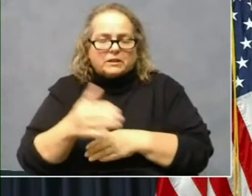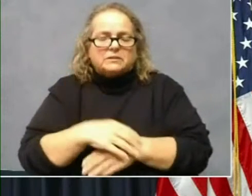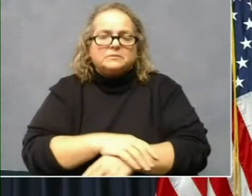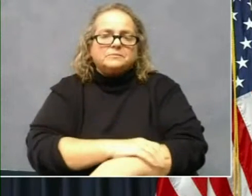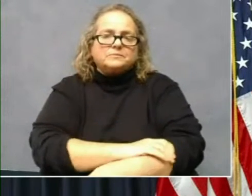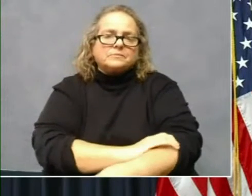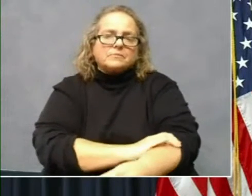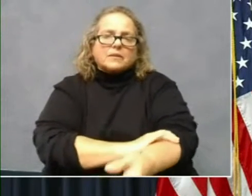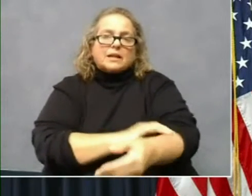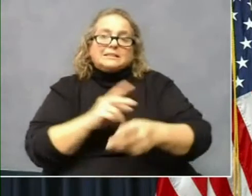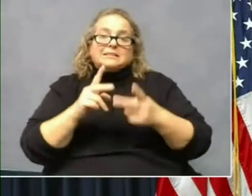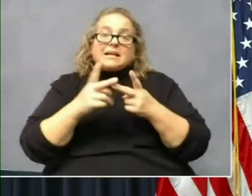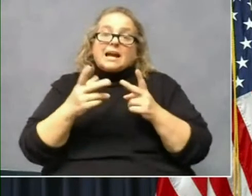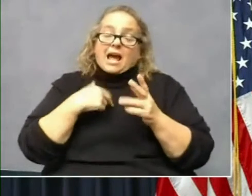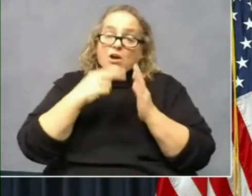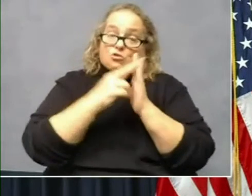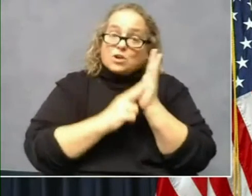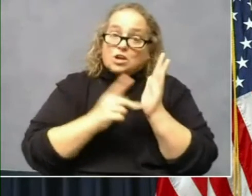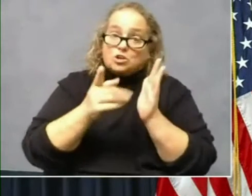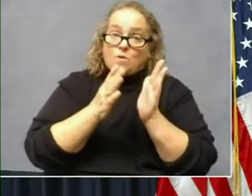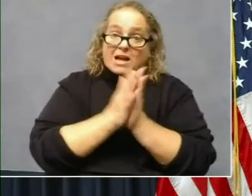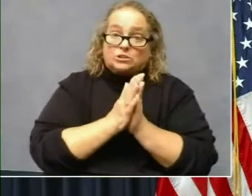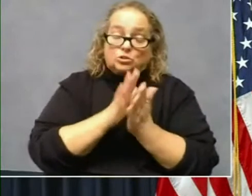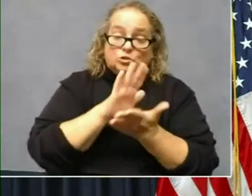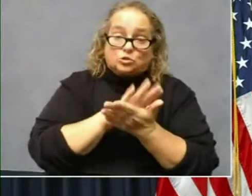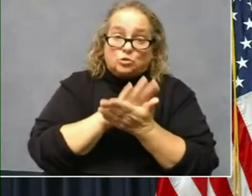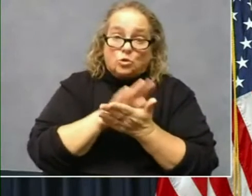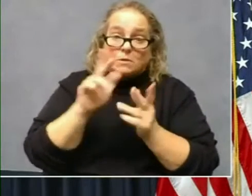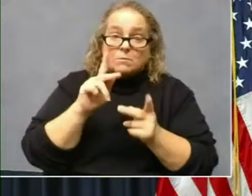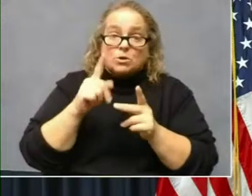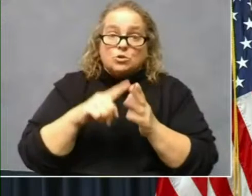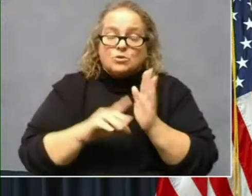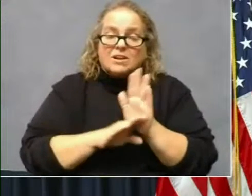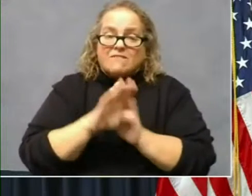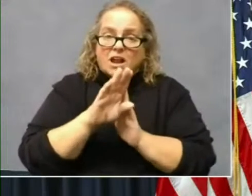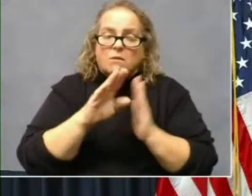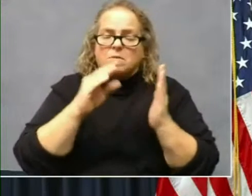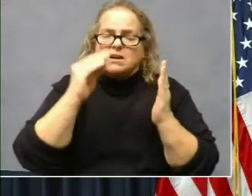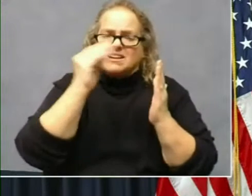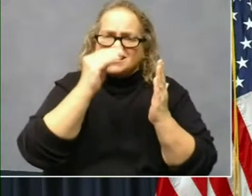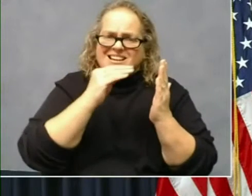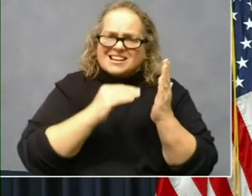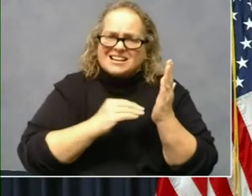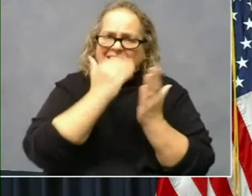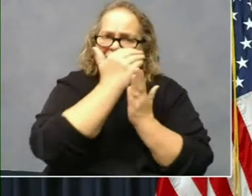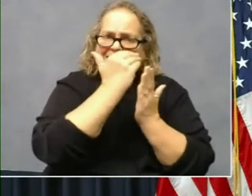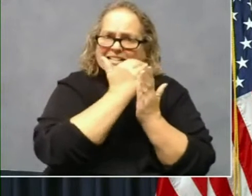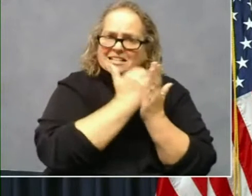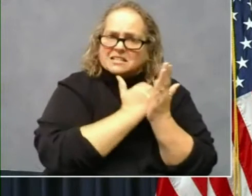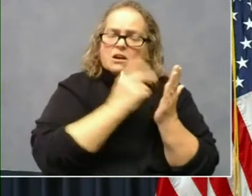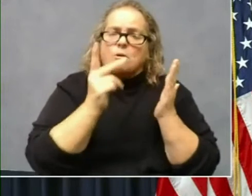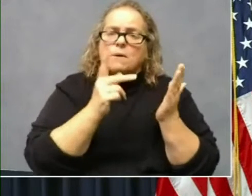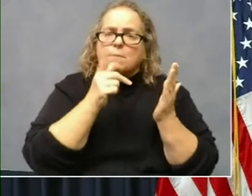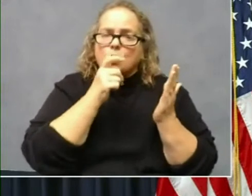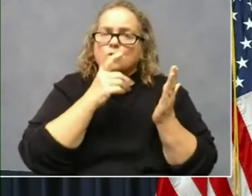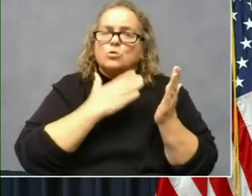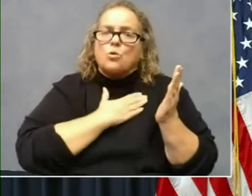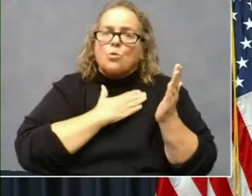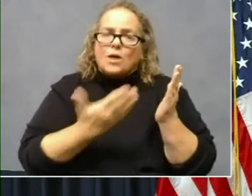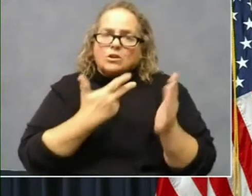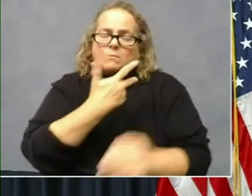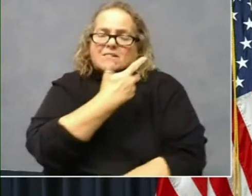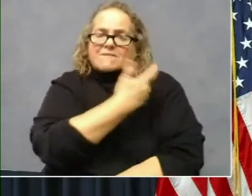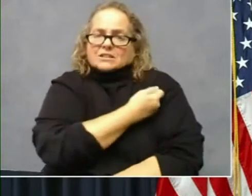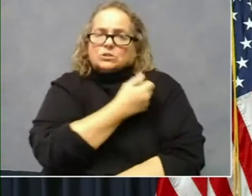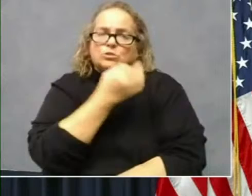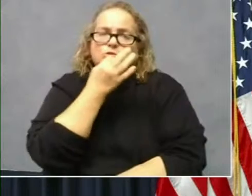asked school officials to develop rosters of educators and school personnel who would be willing to be vaccinated as soon as possible. How does it play into our plan